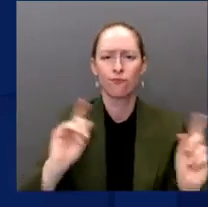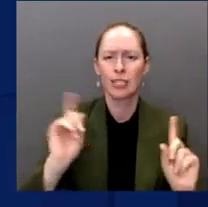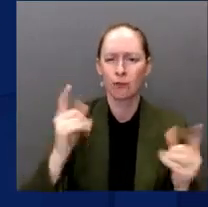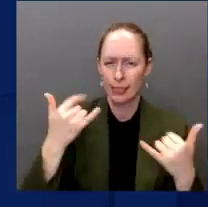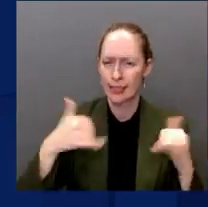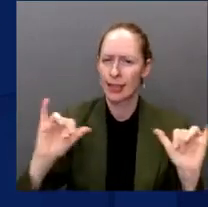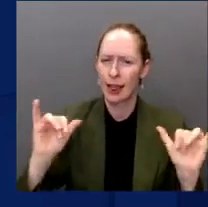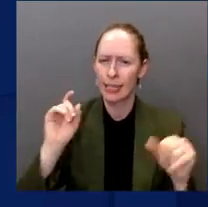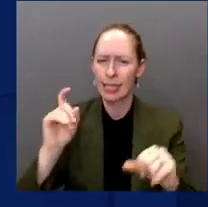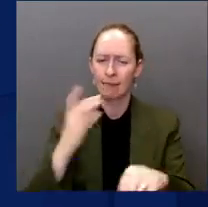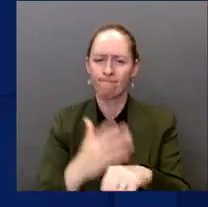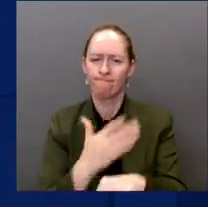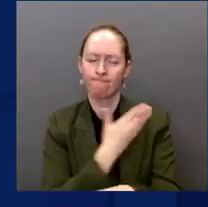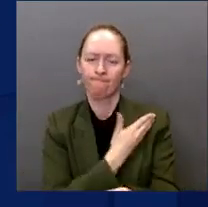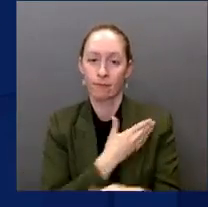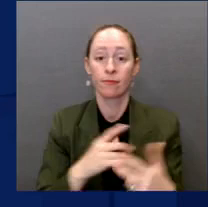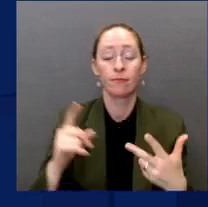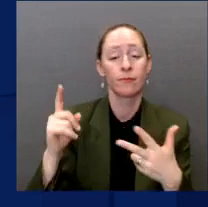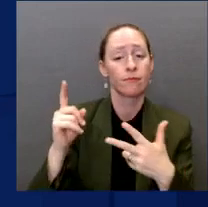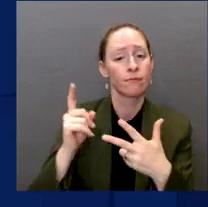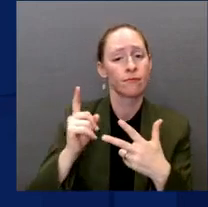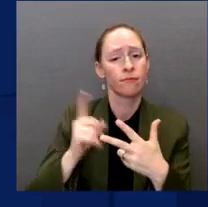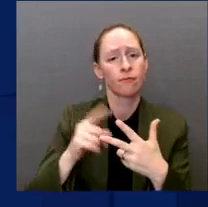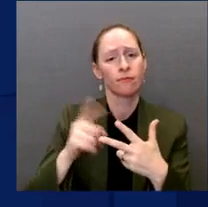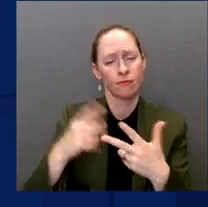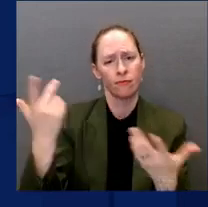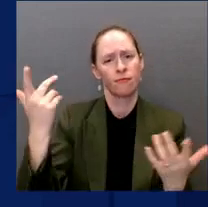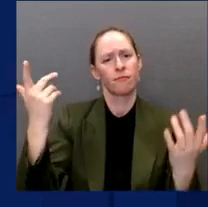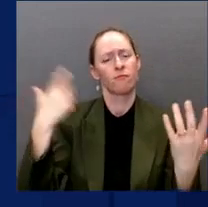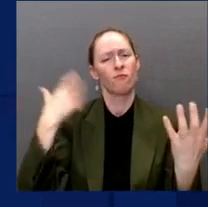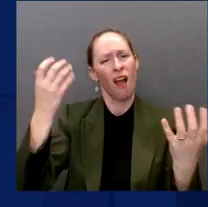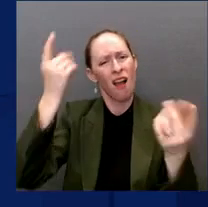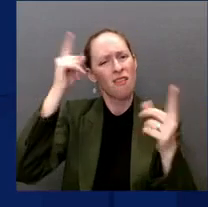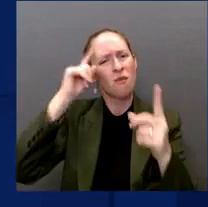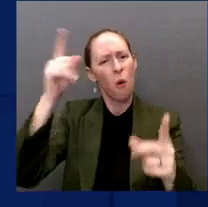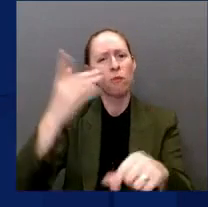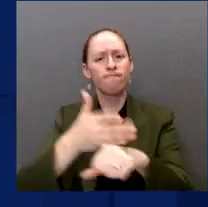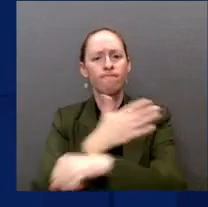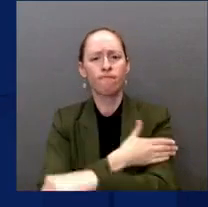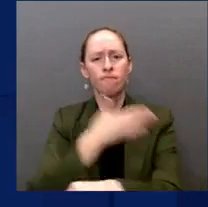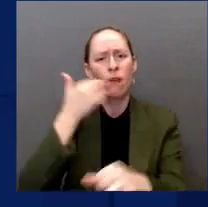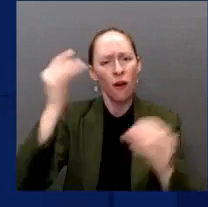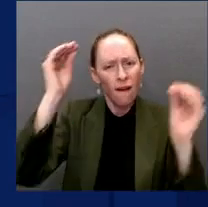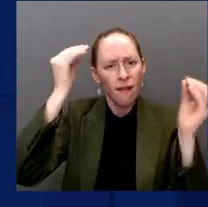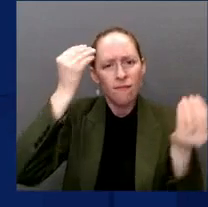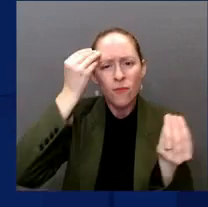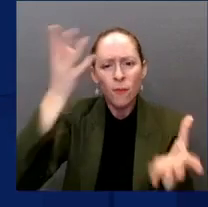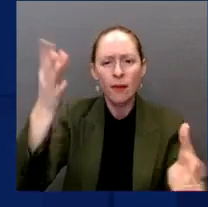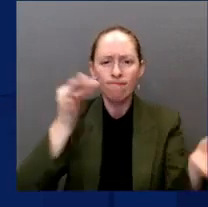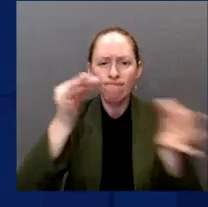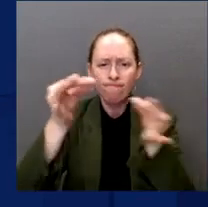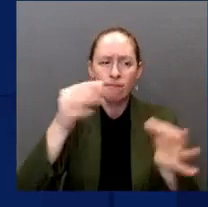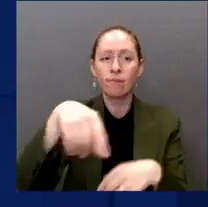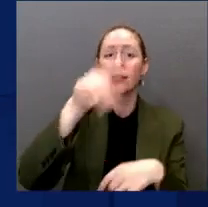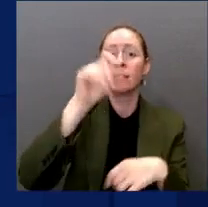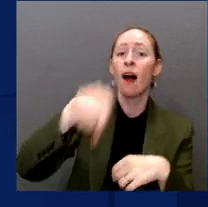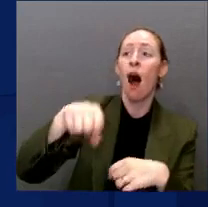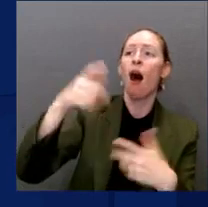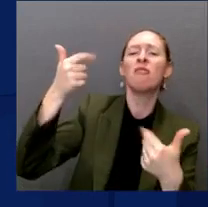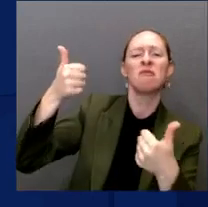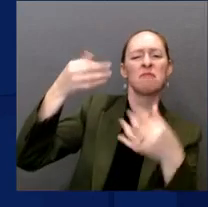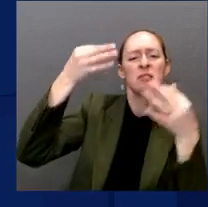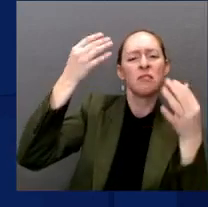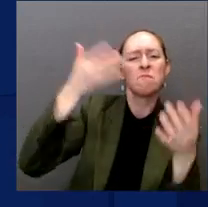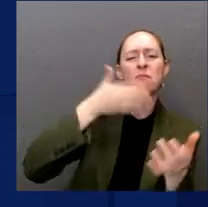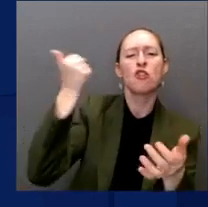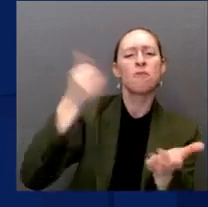choices. Thirdly, help more Americans be physically active. People want to be, lots of times there's no places